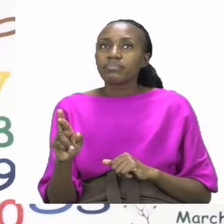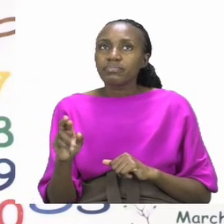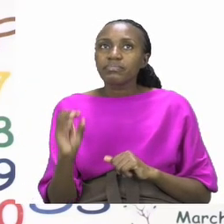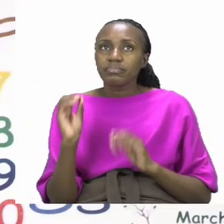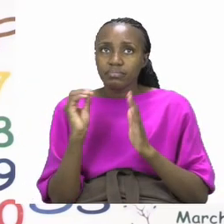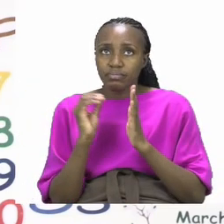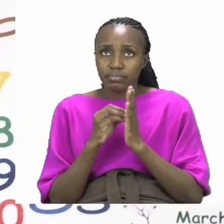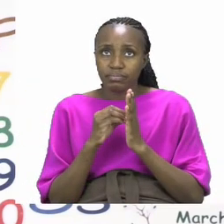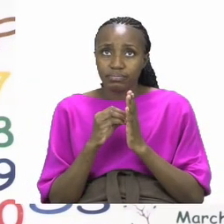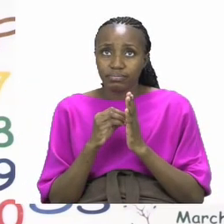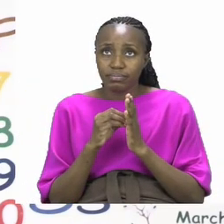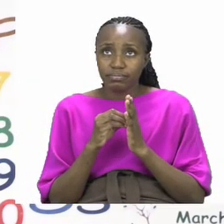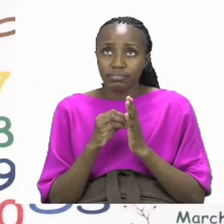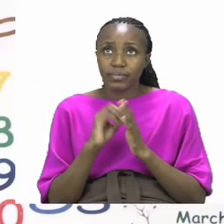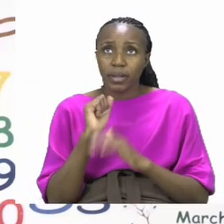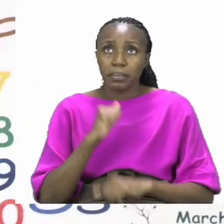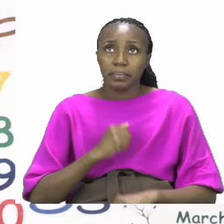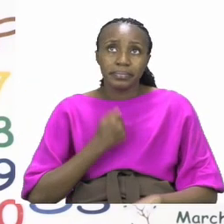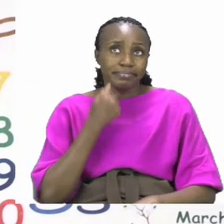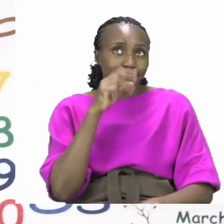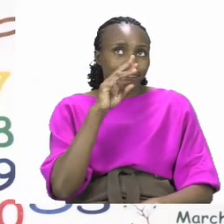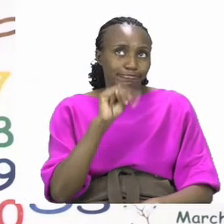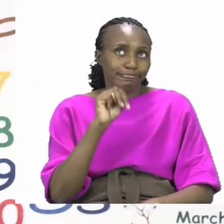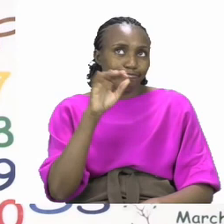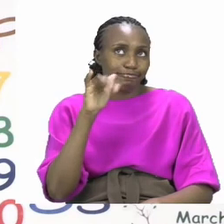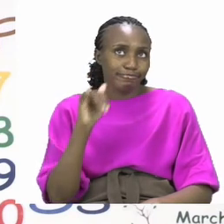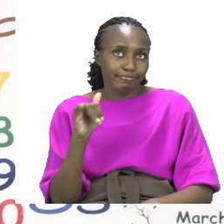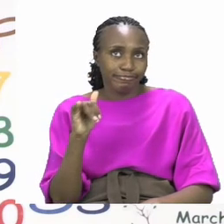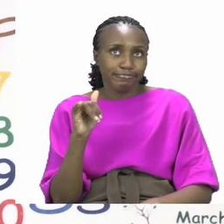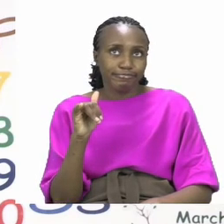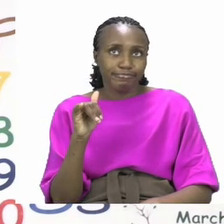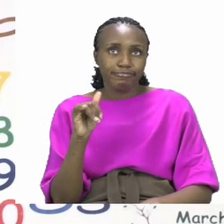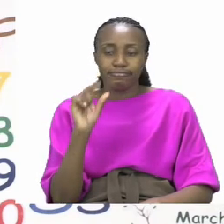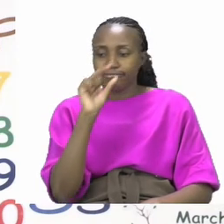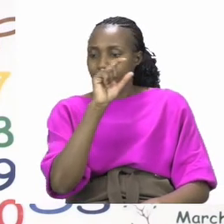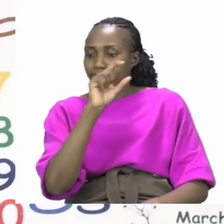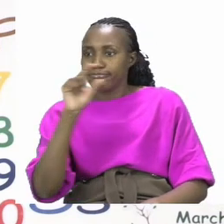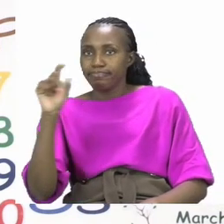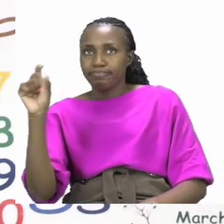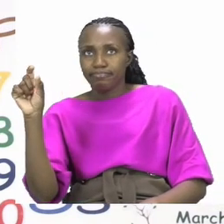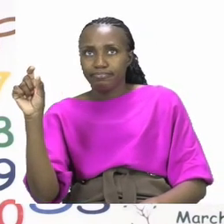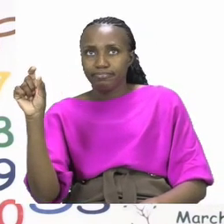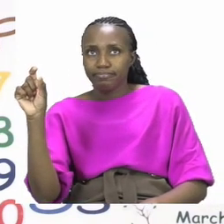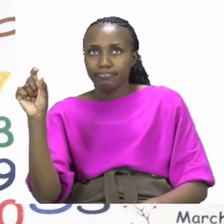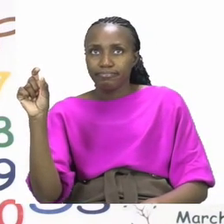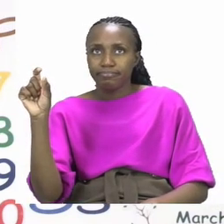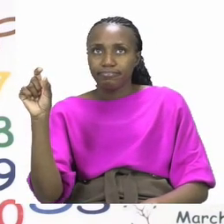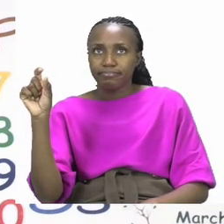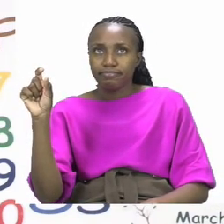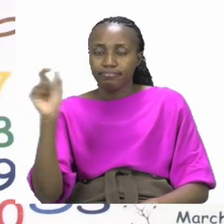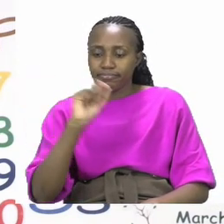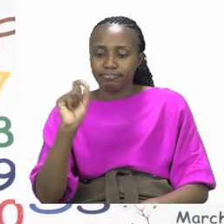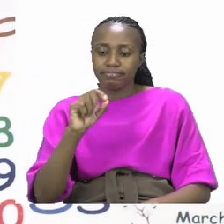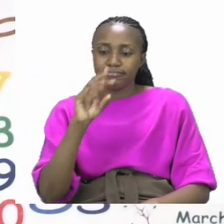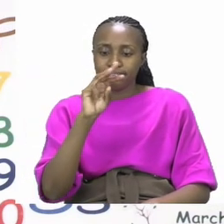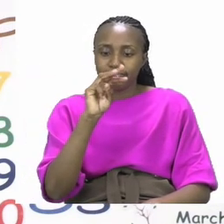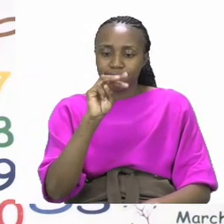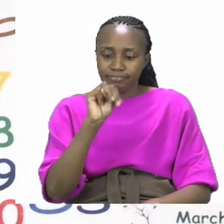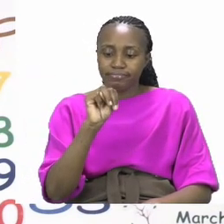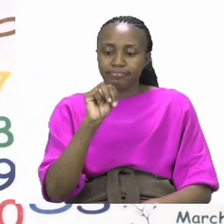word my for number 1, then that means we look for 1 and we write the word